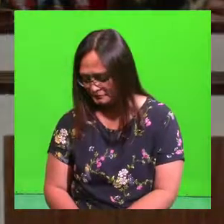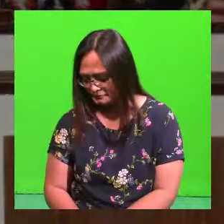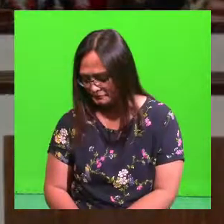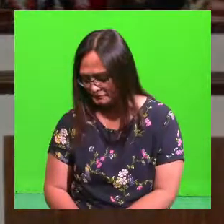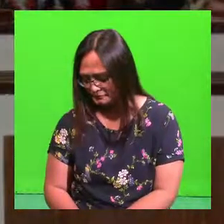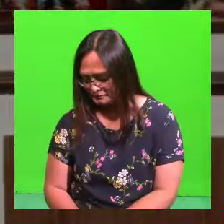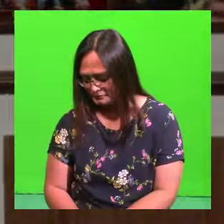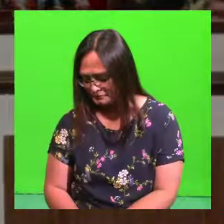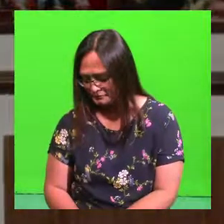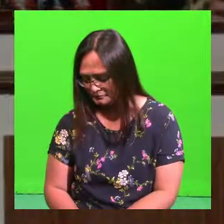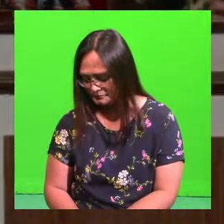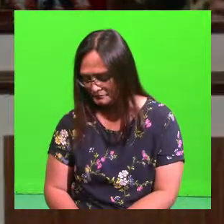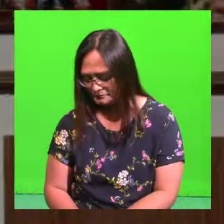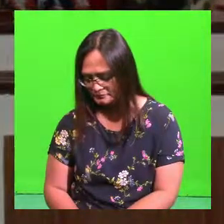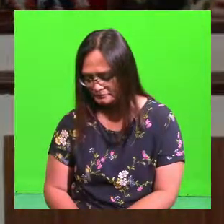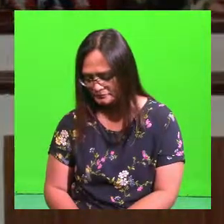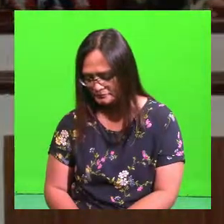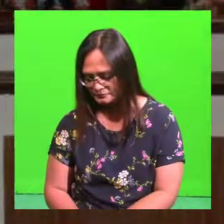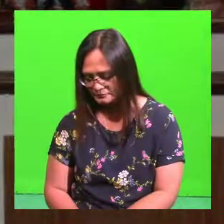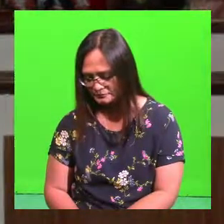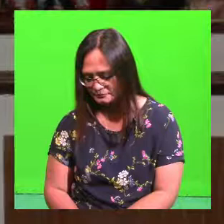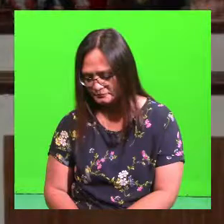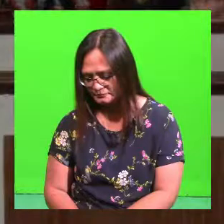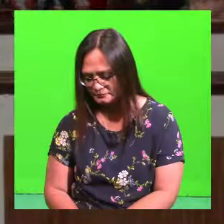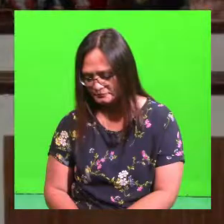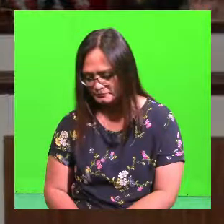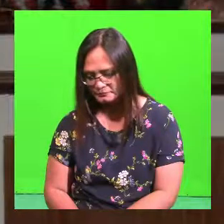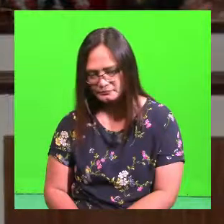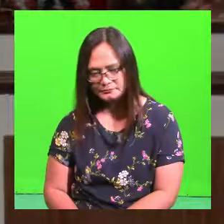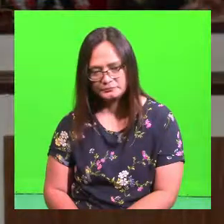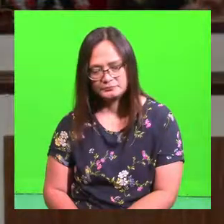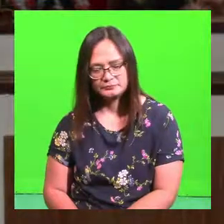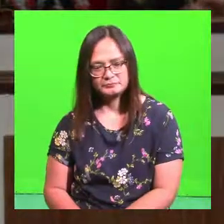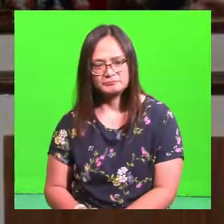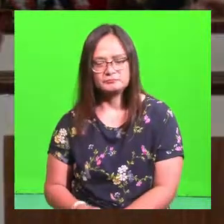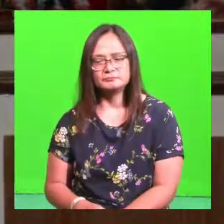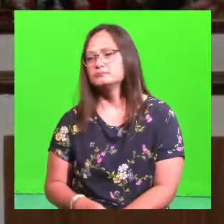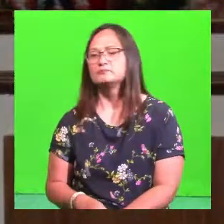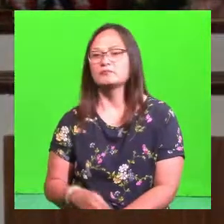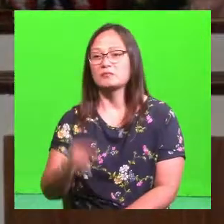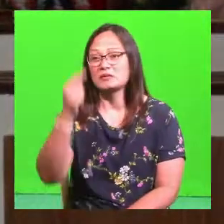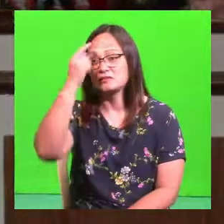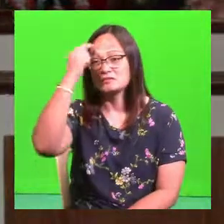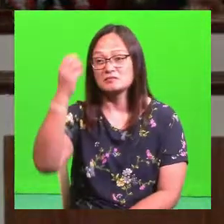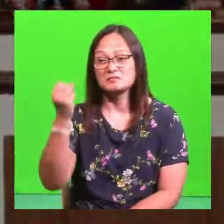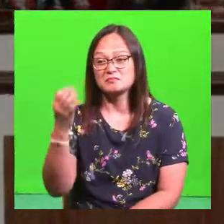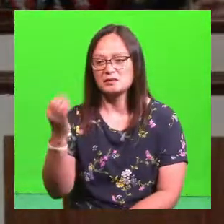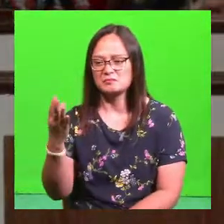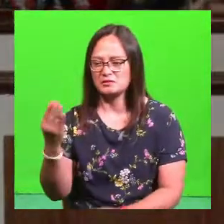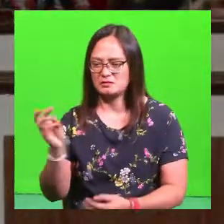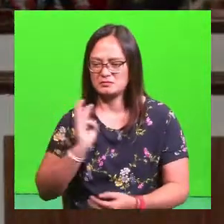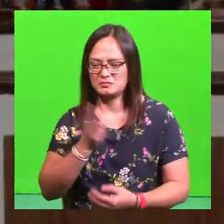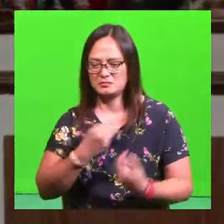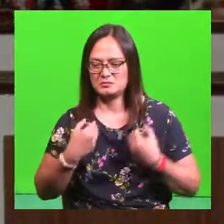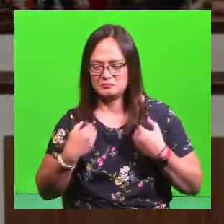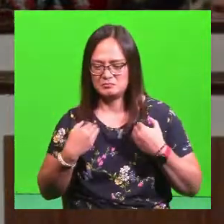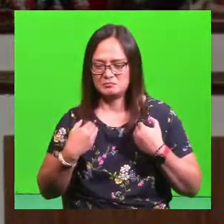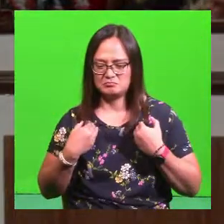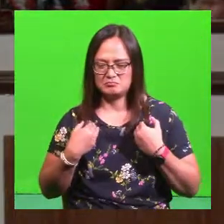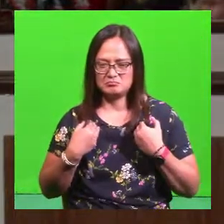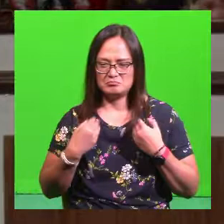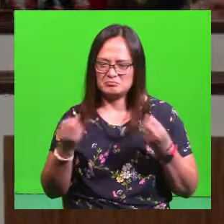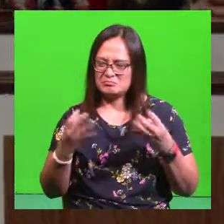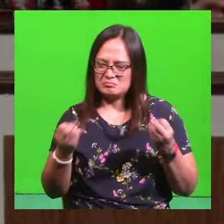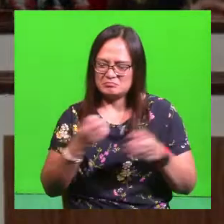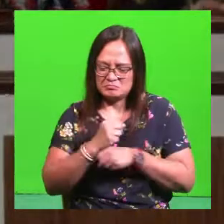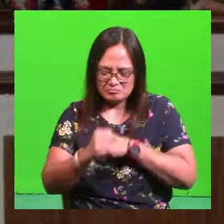sa Panginoon. Akala ng marami, marami na tayong hirap na hinaharap. And look at this.